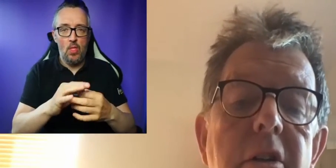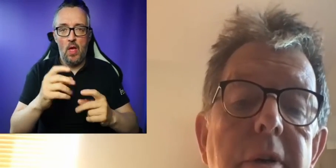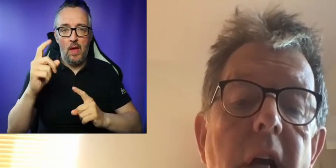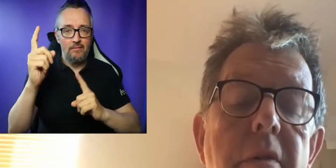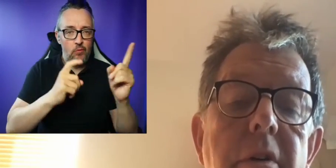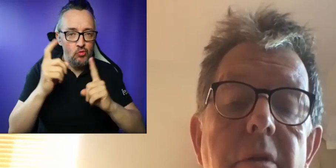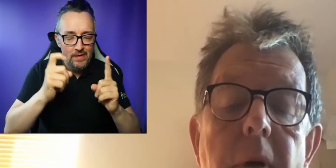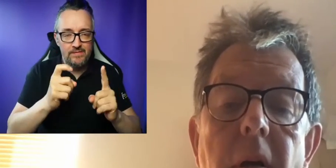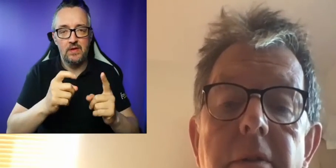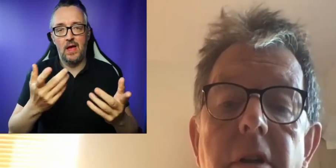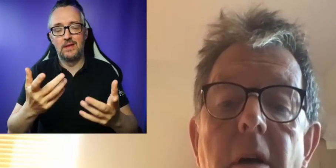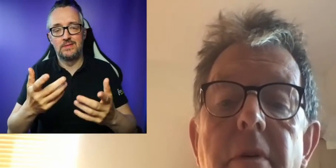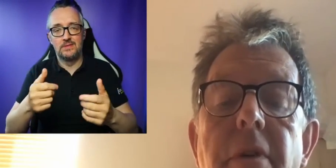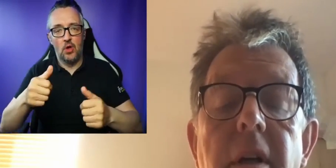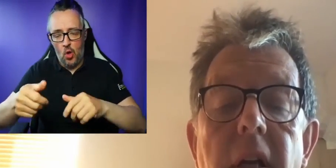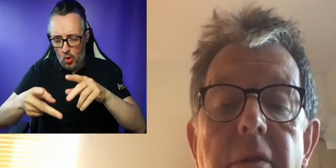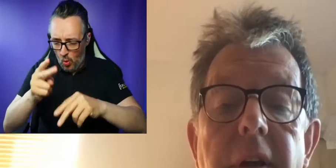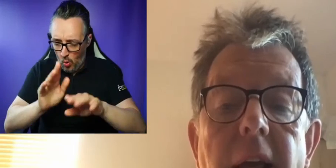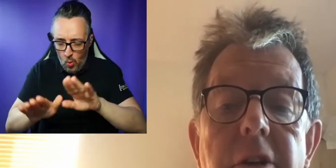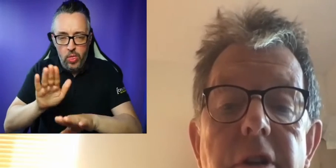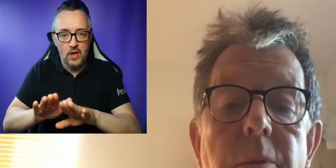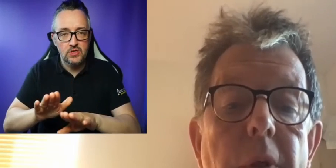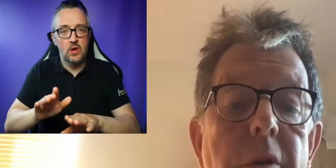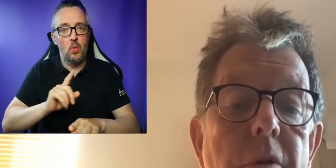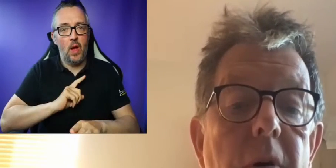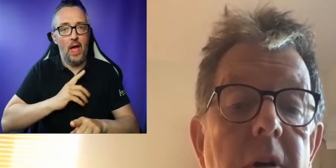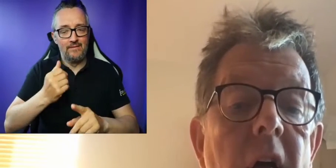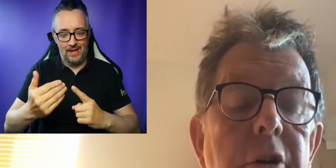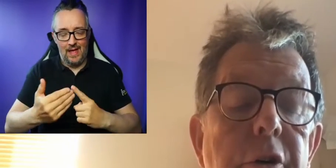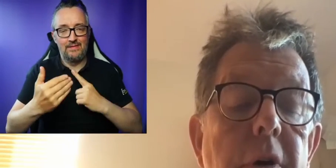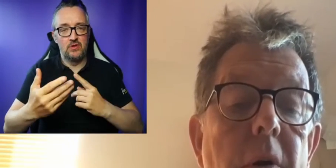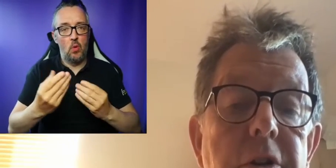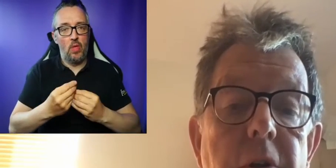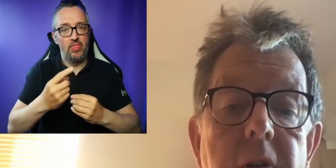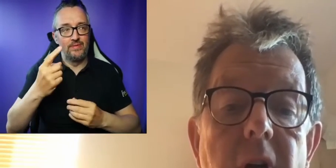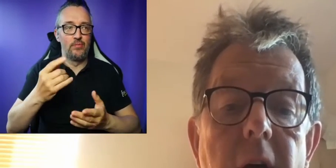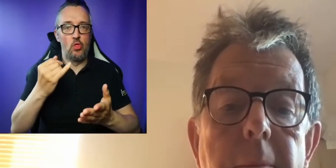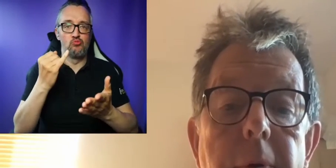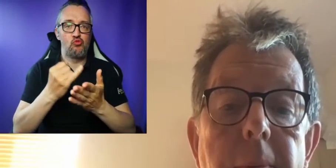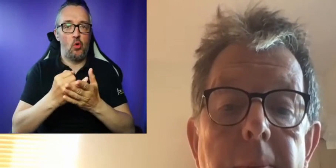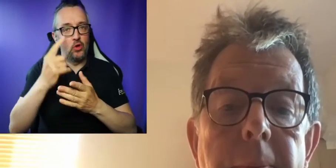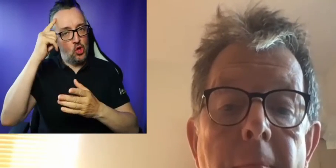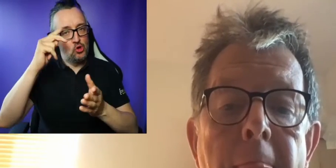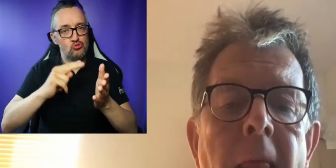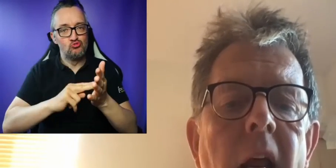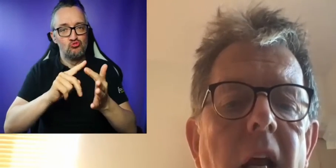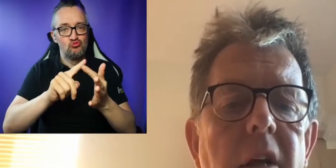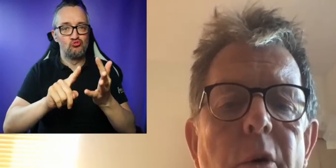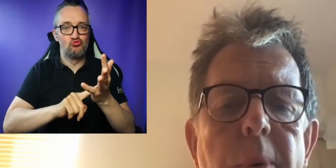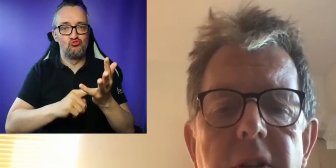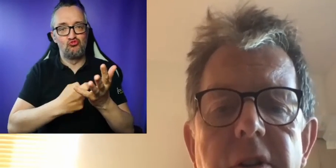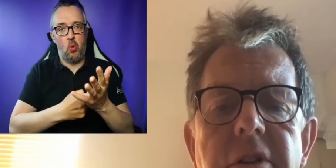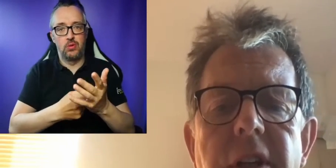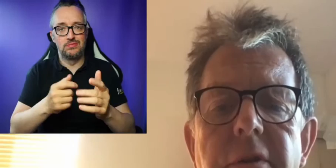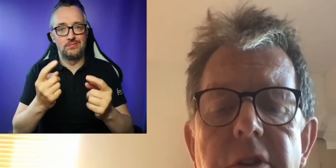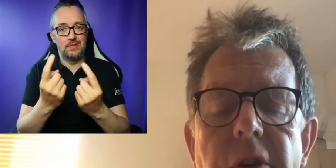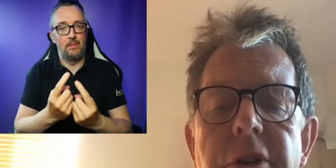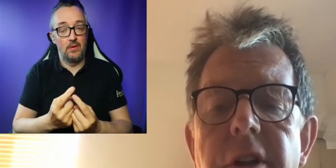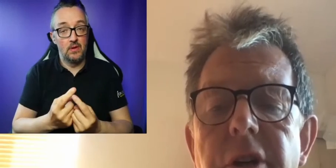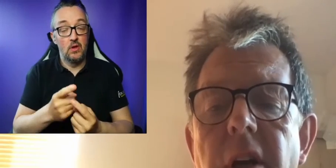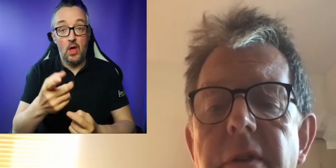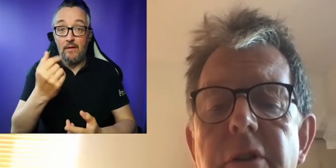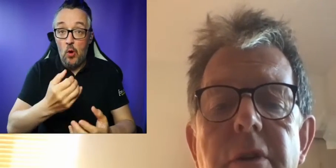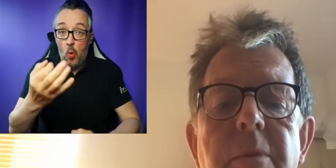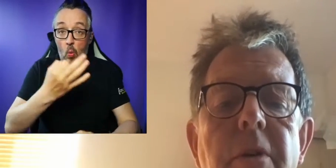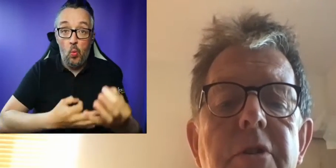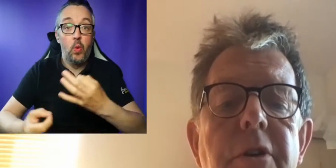collage to recover from a lifetime of identification with the wrong neurological type. Get your questions in for Sonia